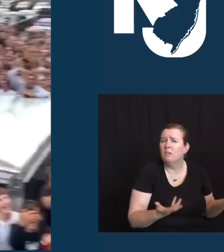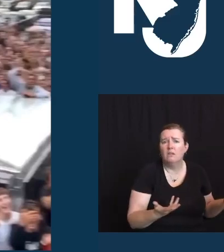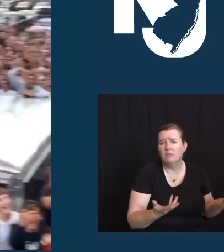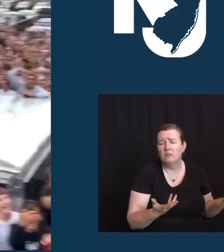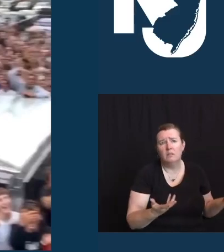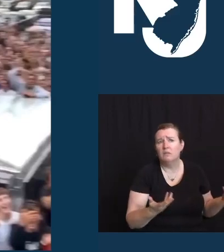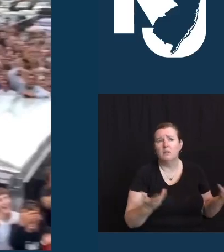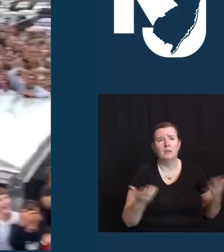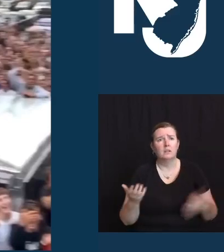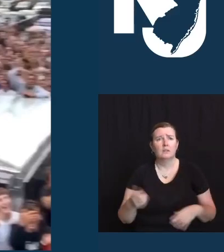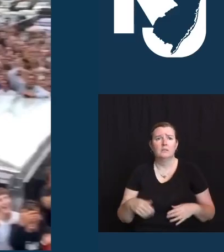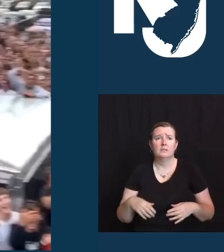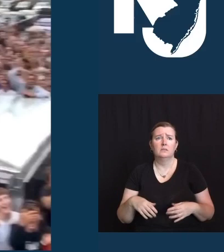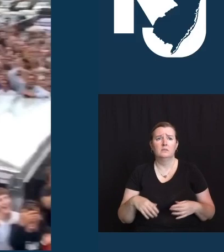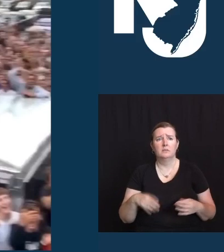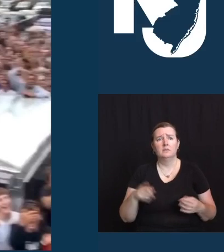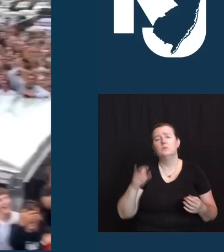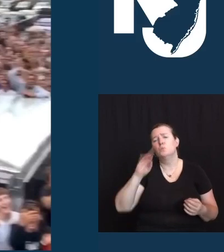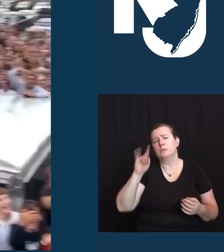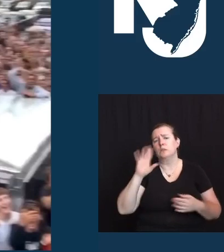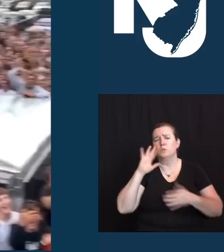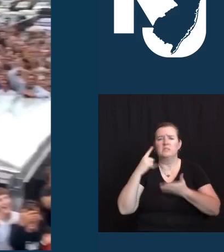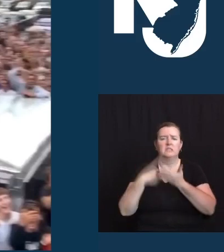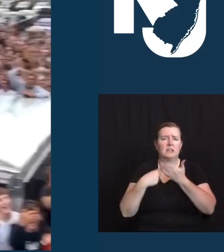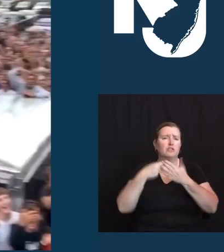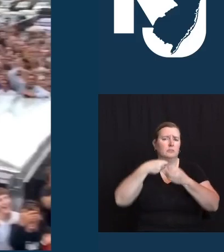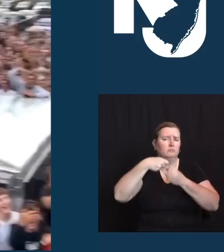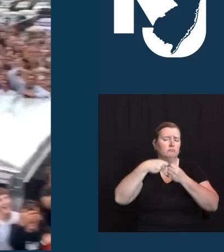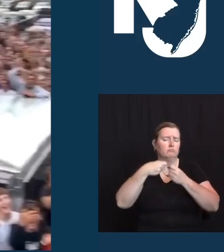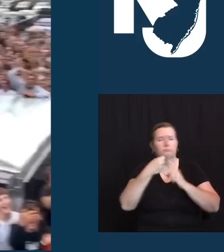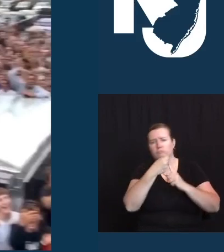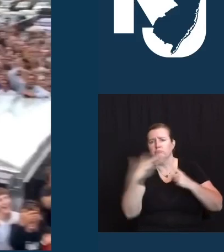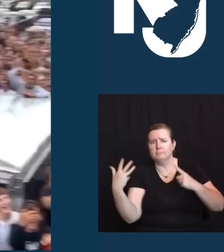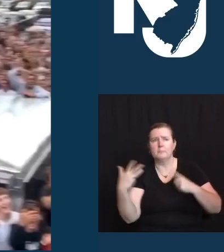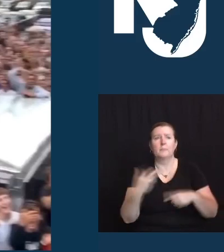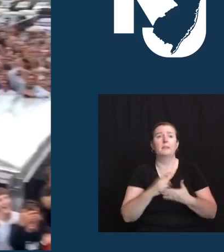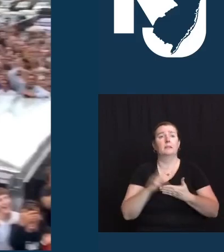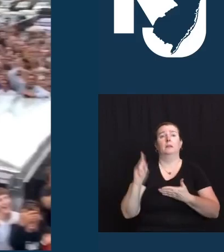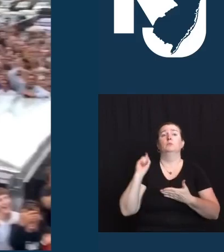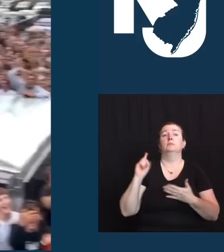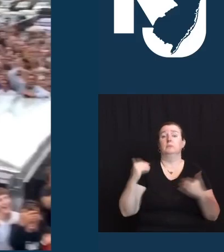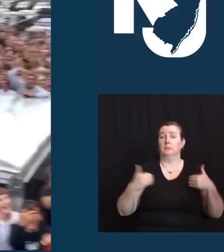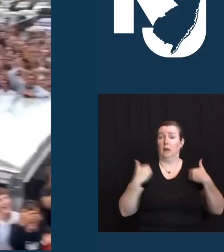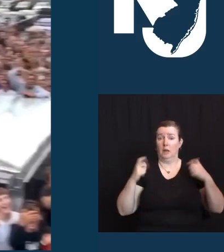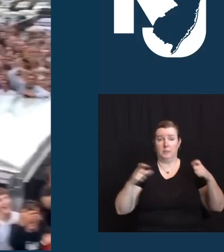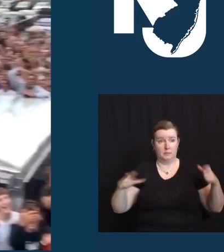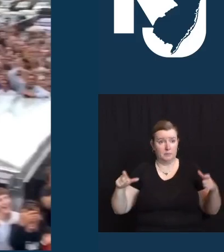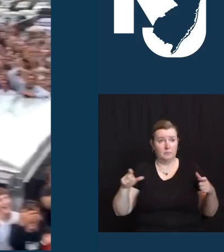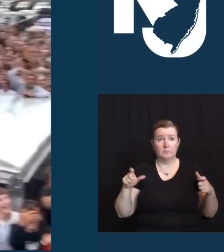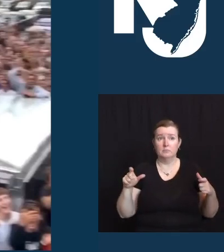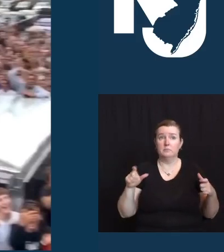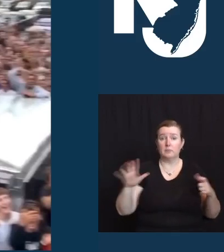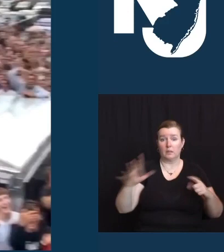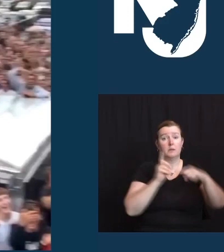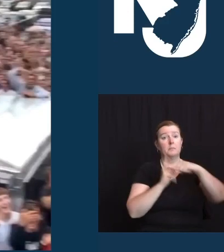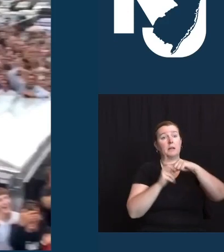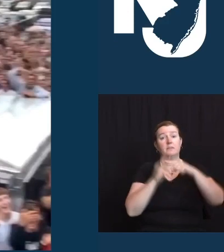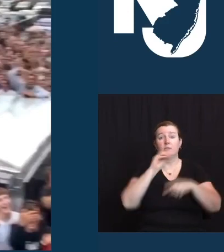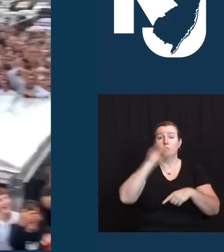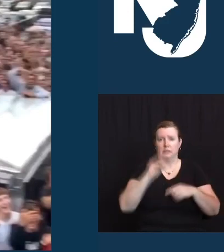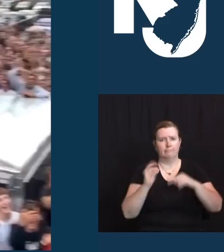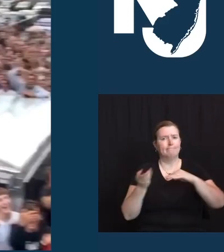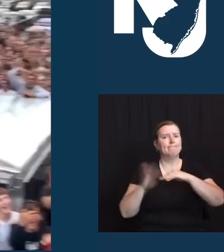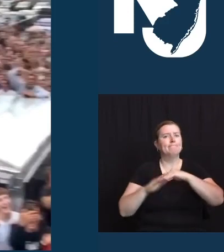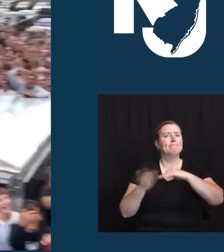and I think she's going to hit this again today, among young people are roughly 3 times that of the statewide daily averages,